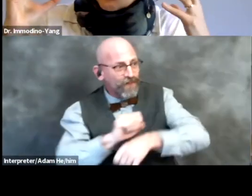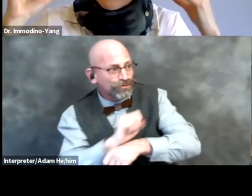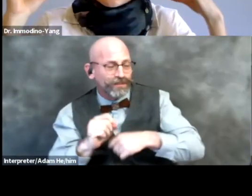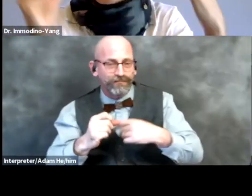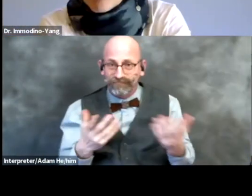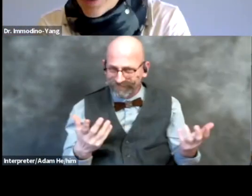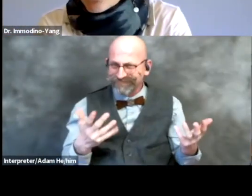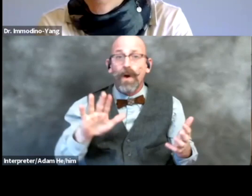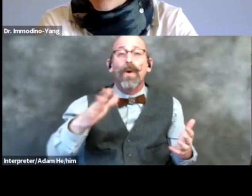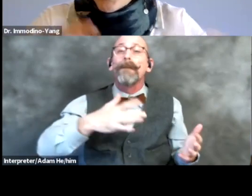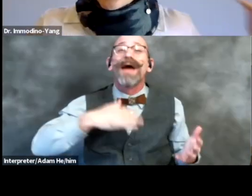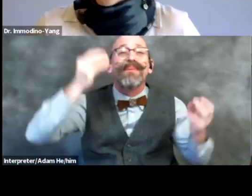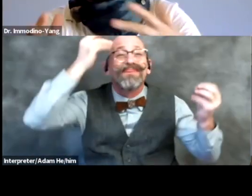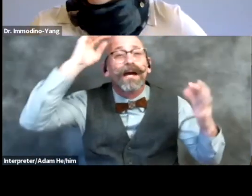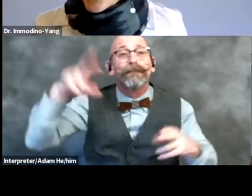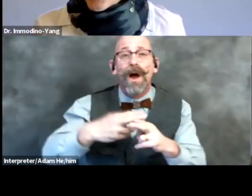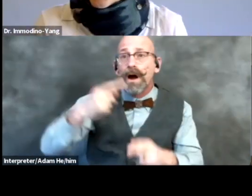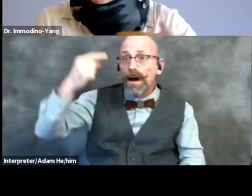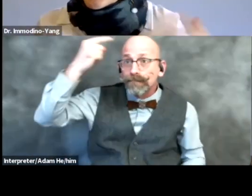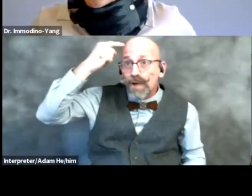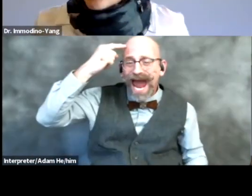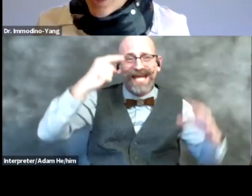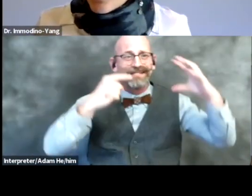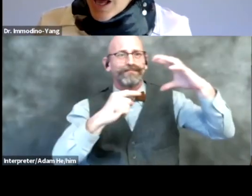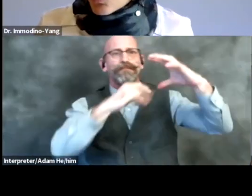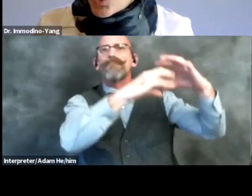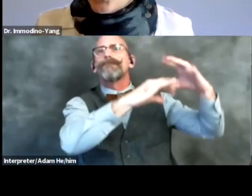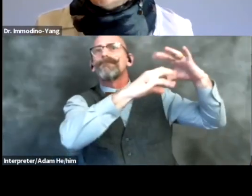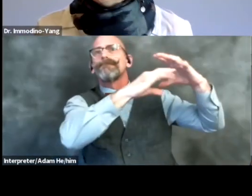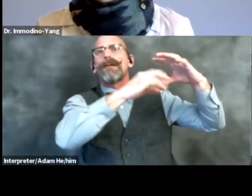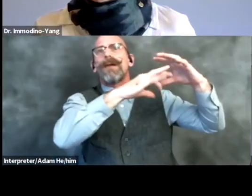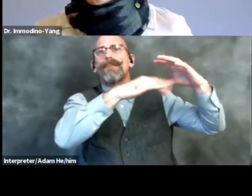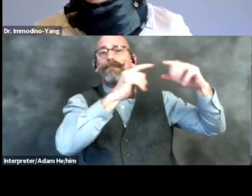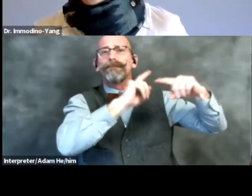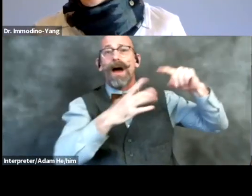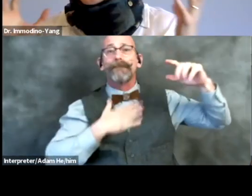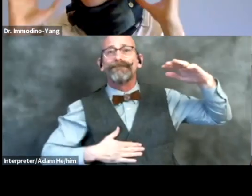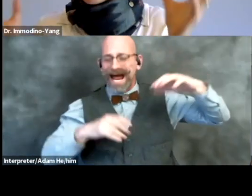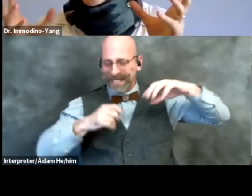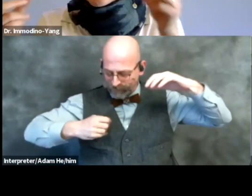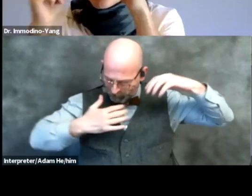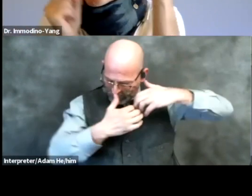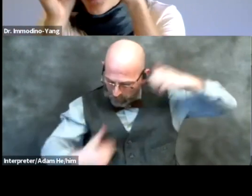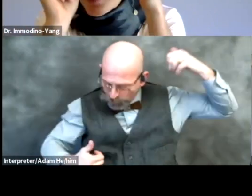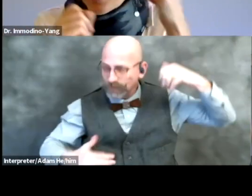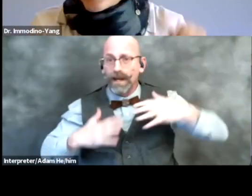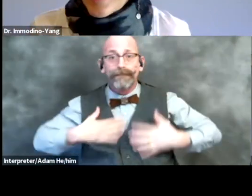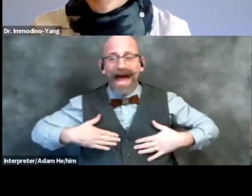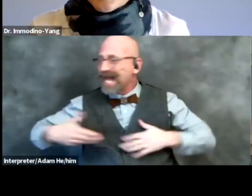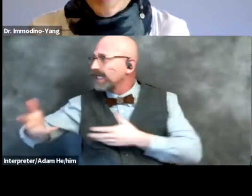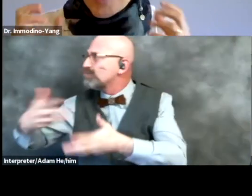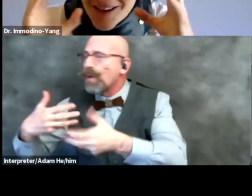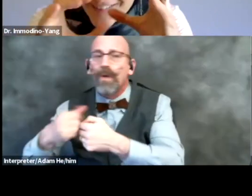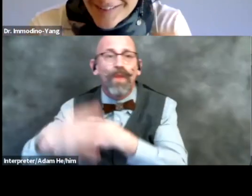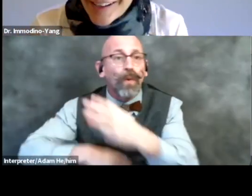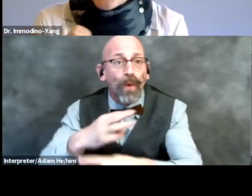in the skull, separate from the rest of the body and world. And we put on our special scientist